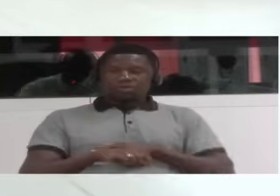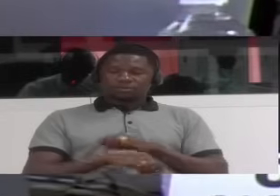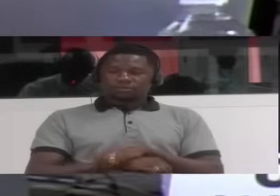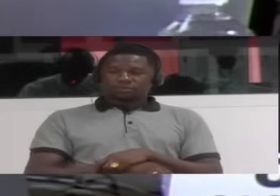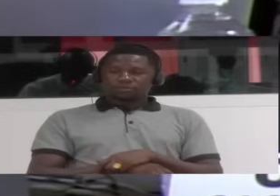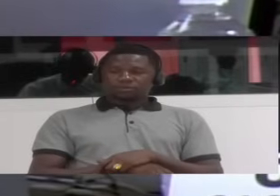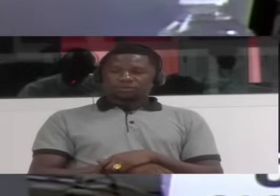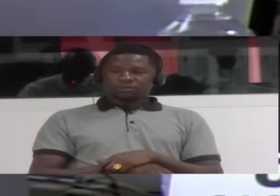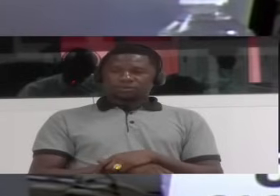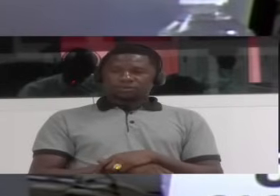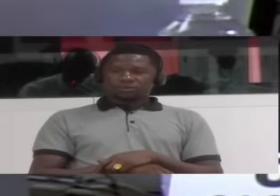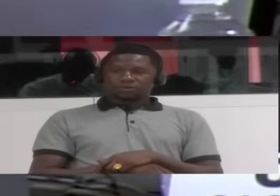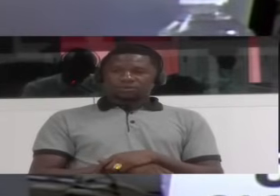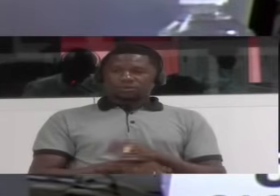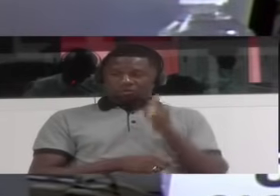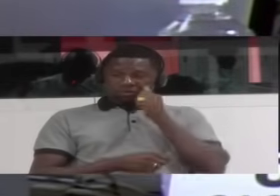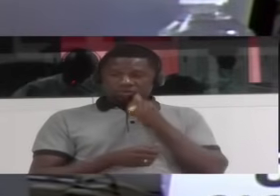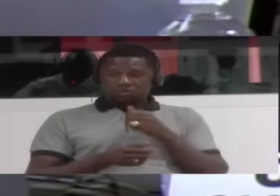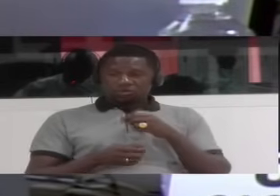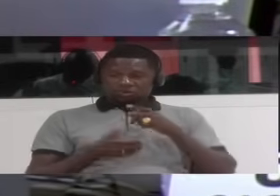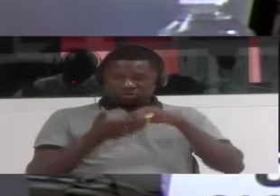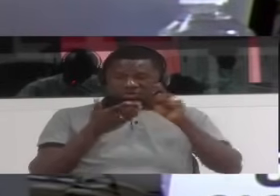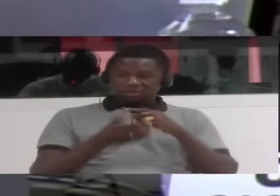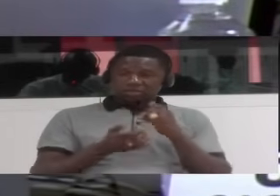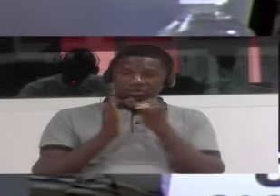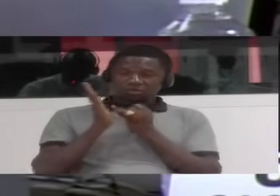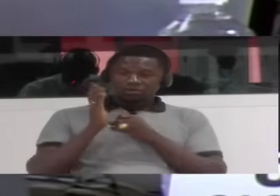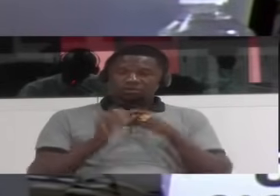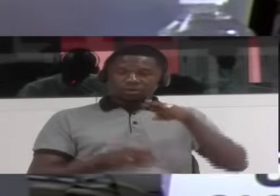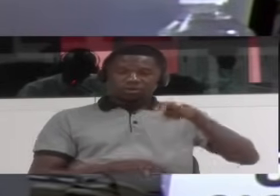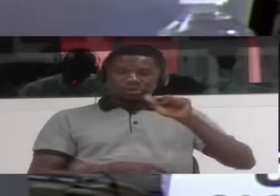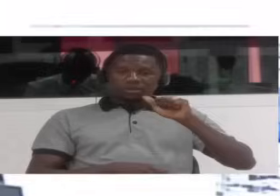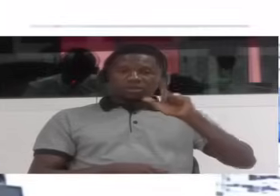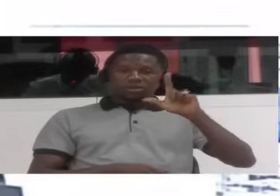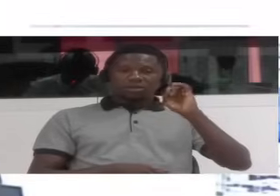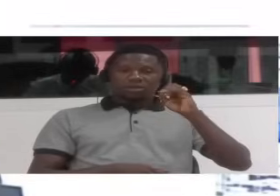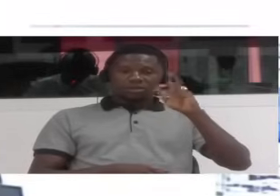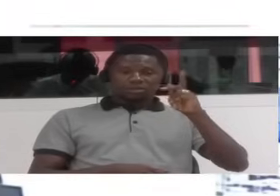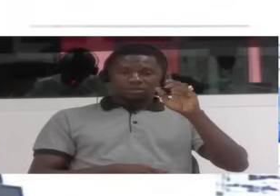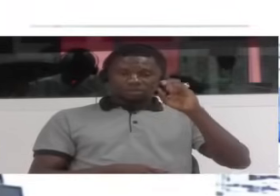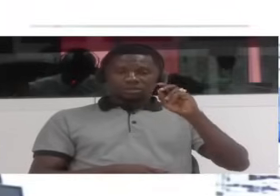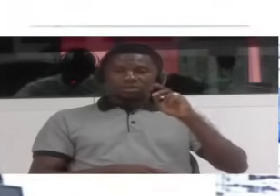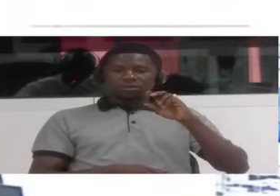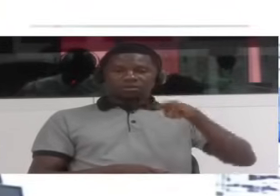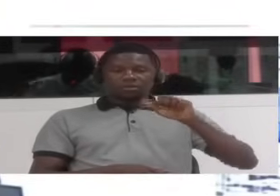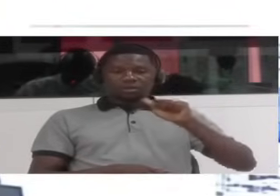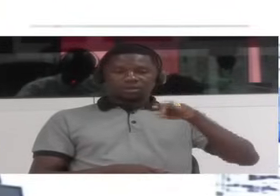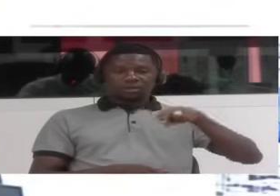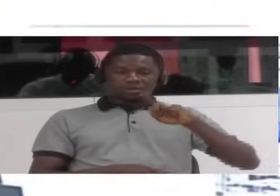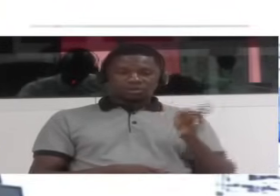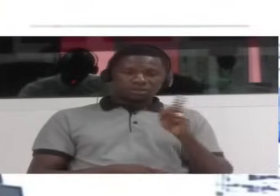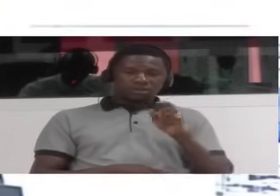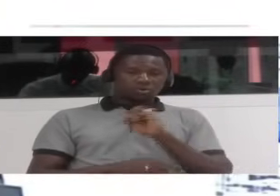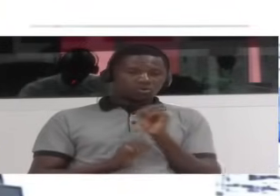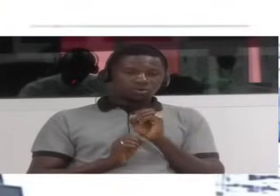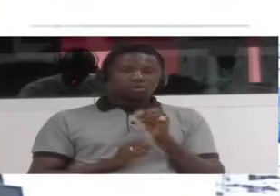have also corrected the issue of Malik Manga. Yes. You said it was not Malik Manga, it was Malik Jata. Jata, yes. So